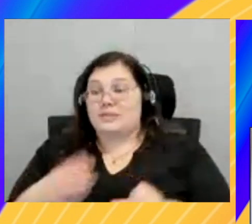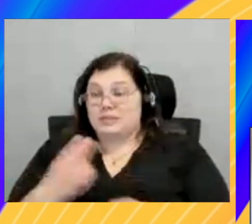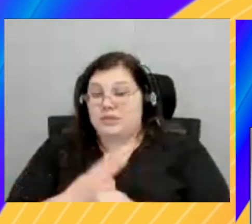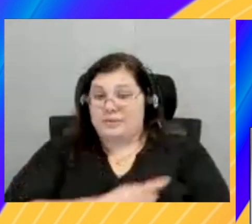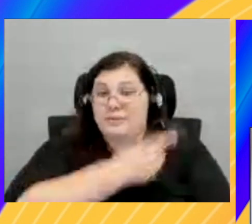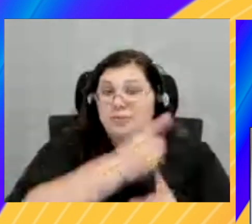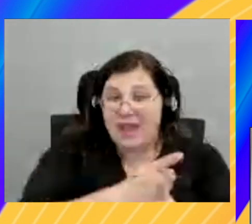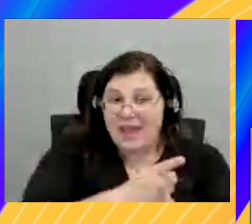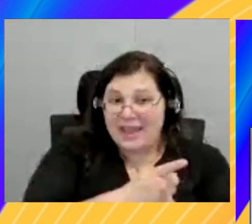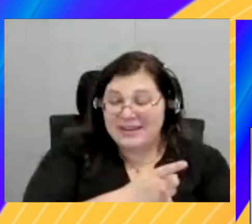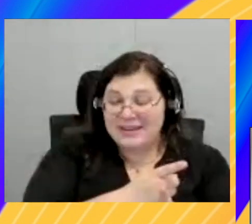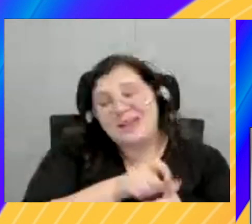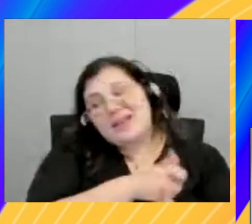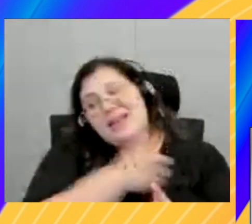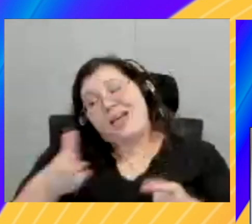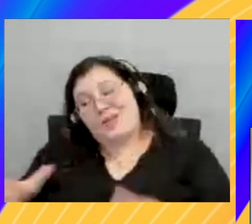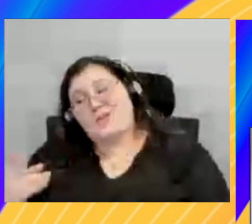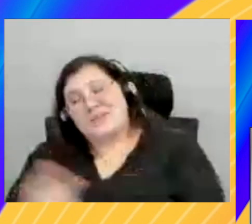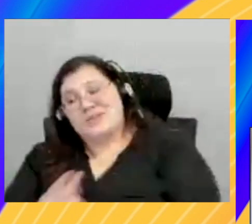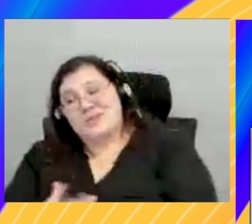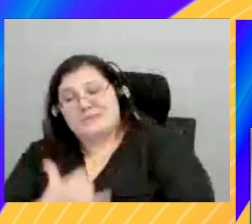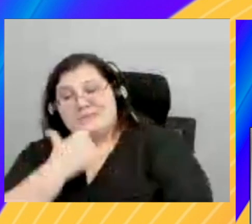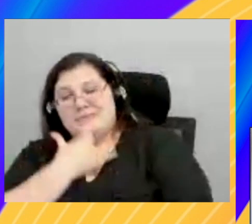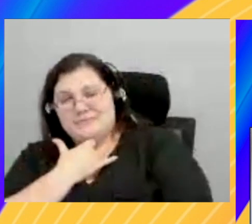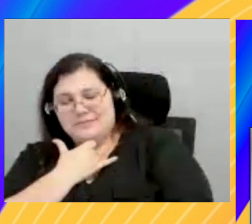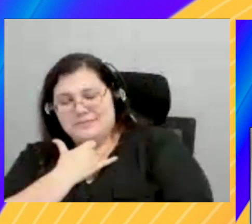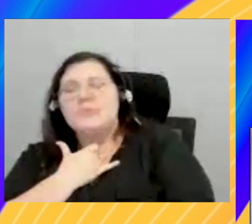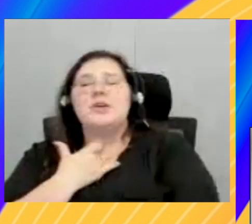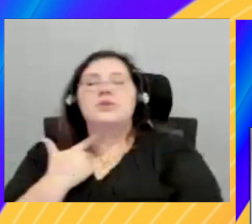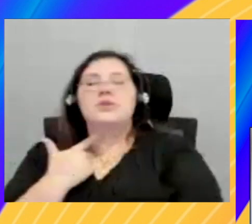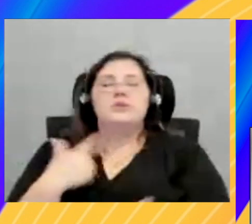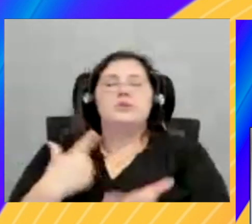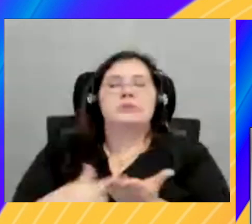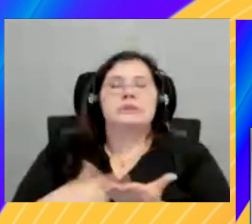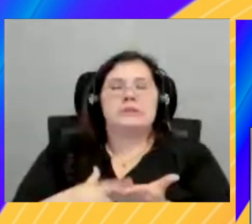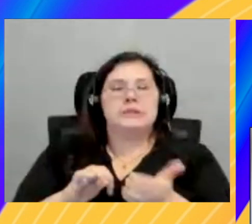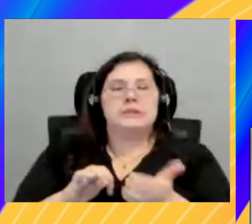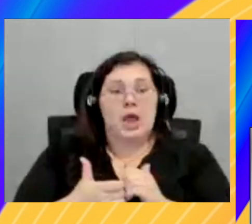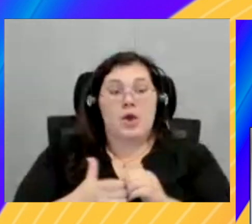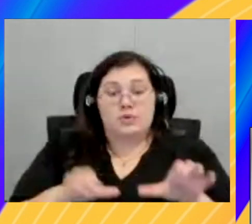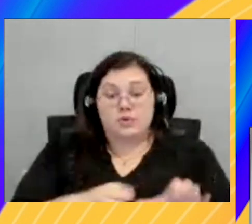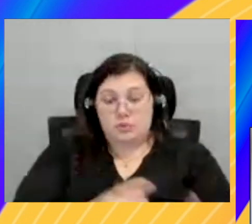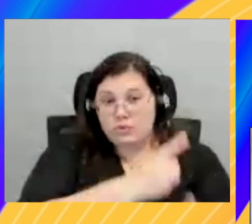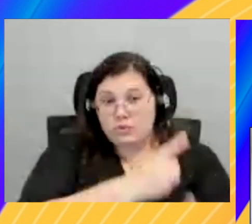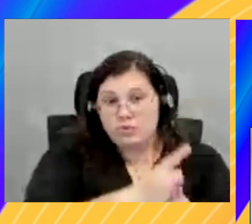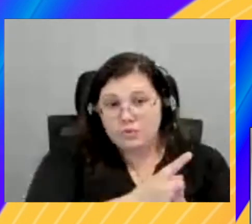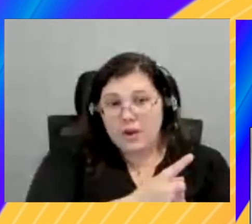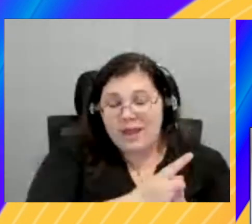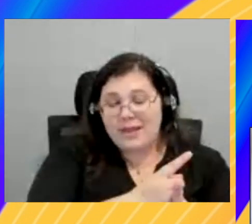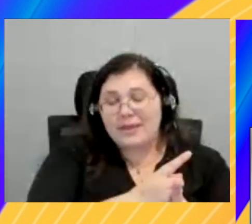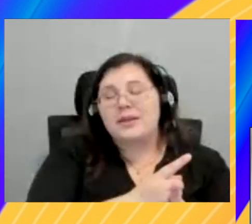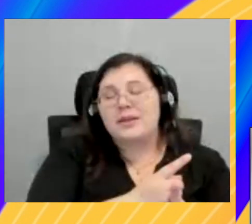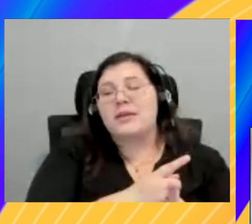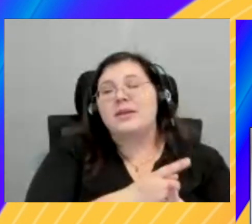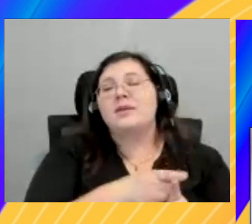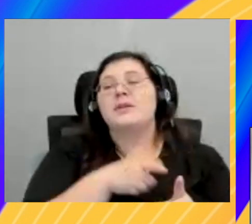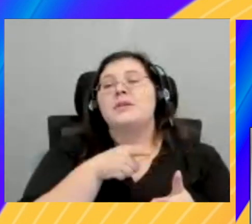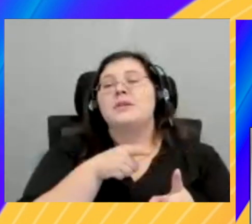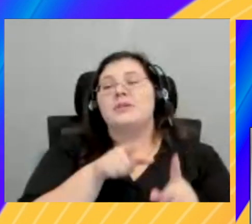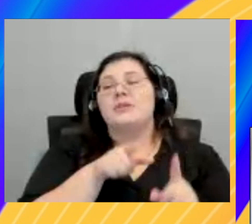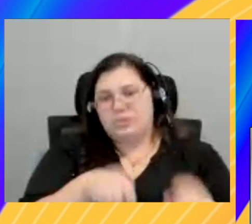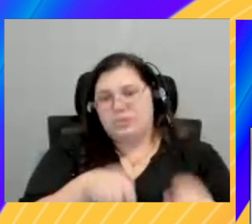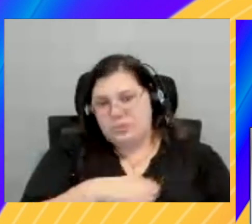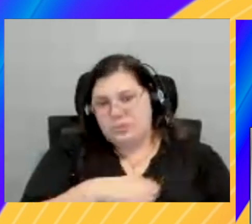them incorrectly. So we're going to cover how to do them the correct way and then be able to keep you secure and